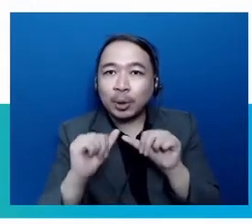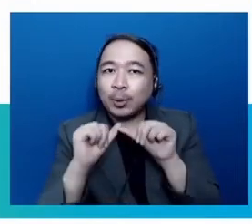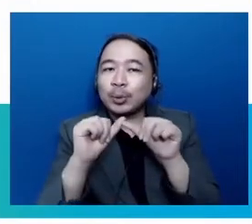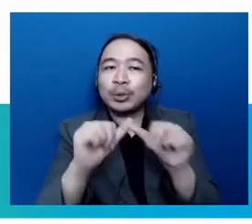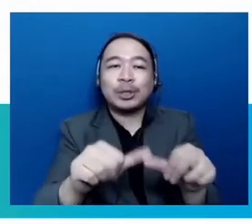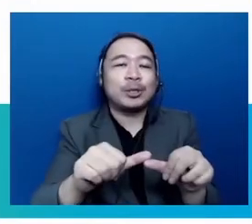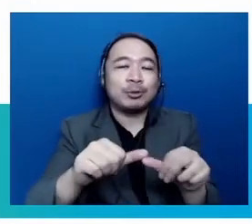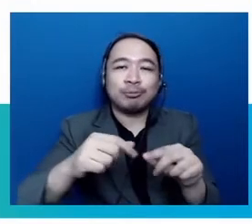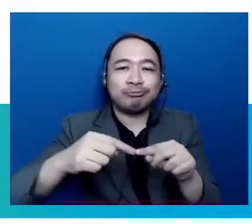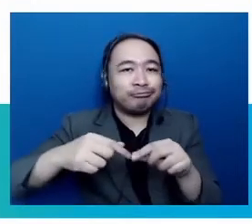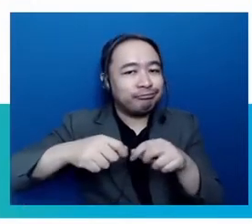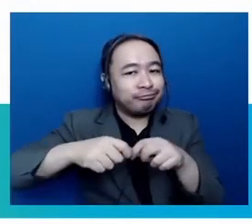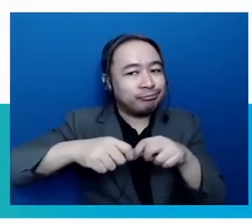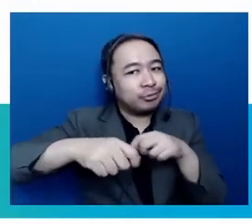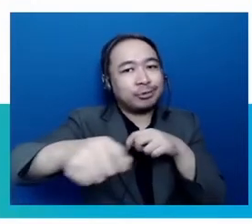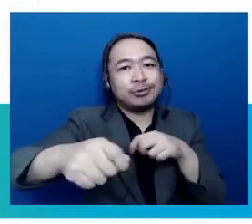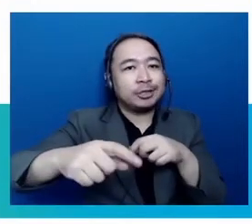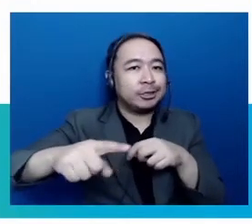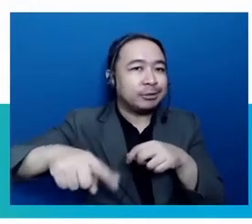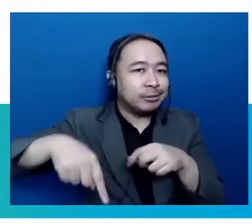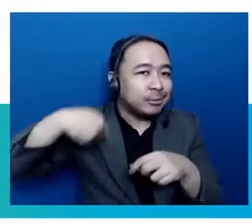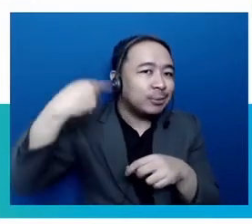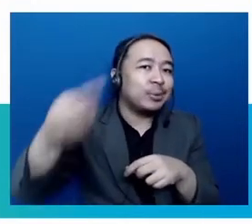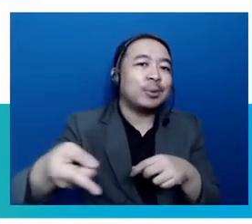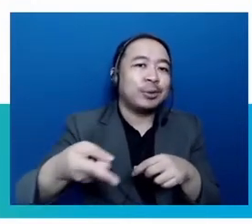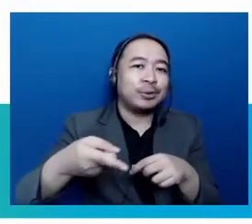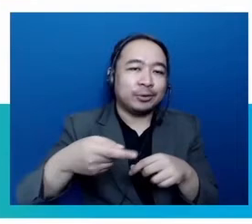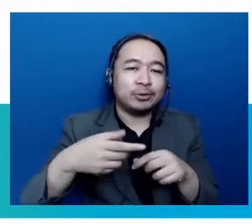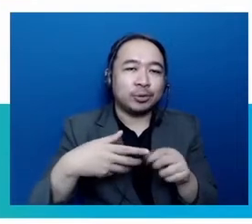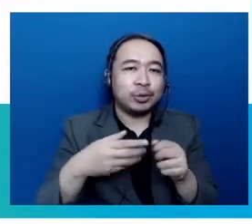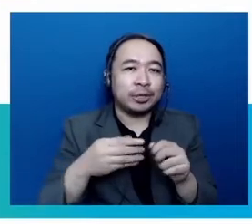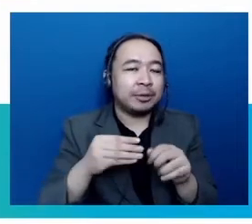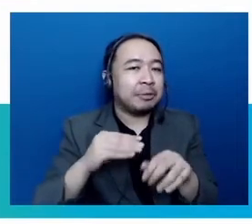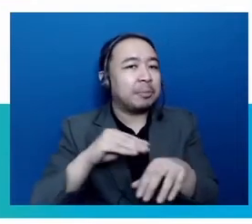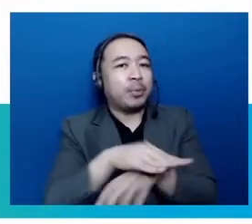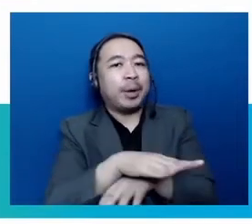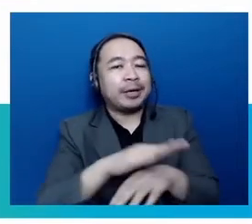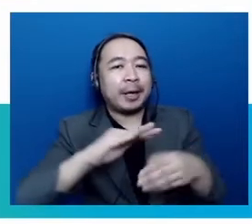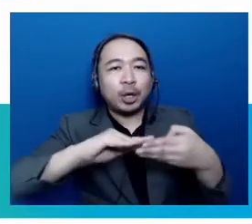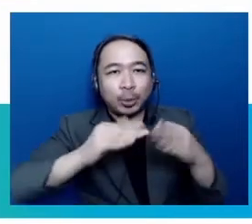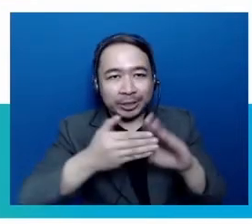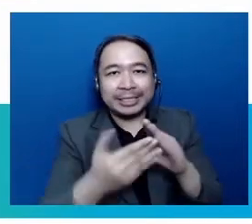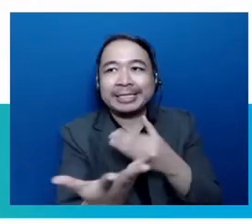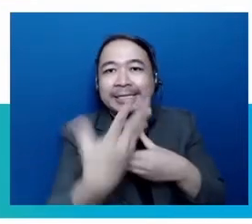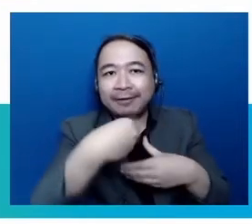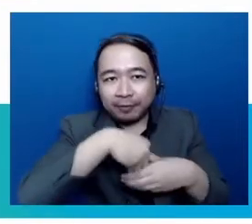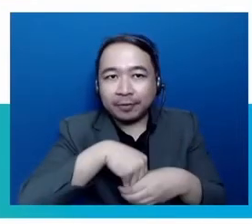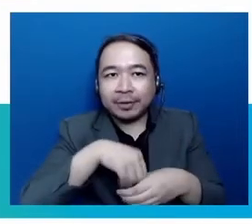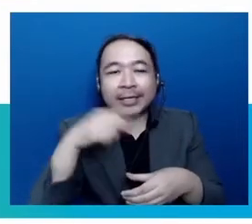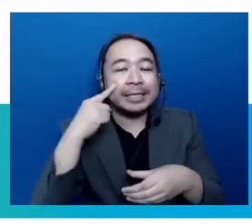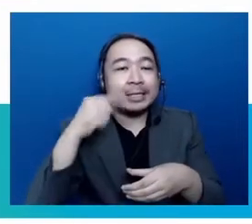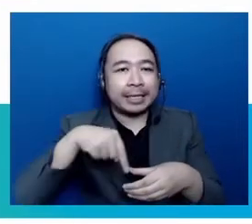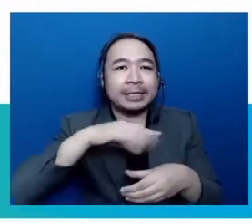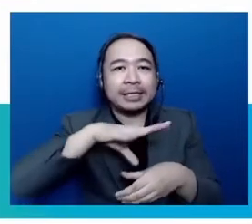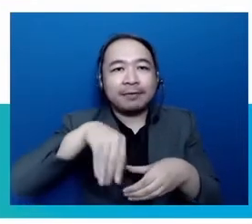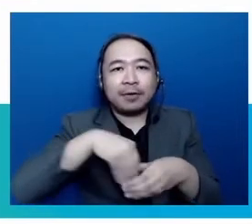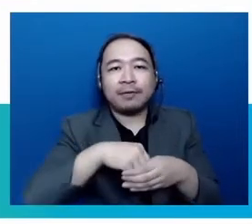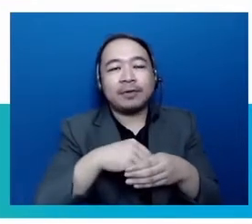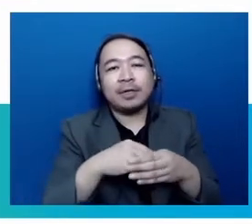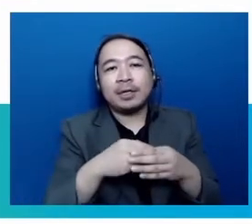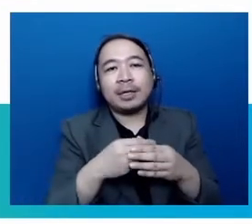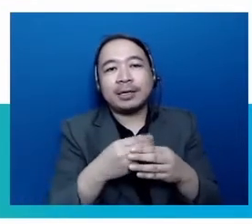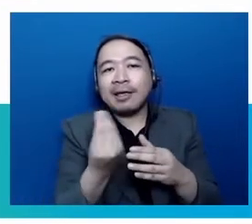regarding the communities they are part of. And that is also part of being economically viable. Thank